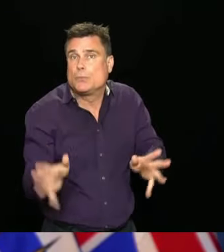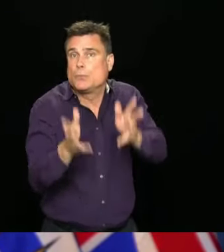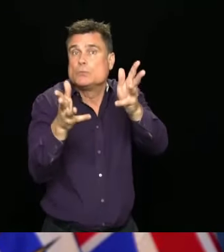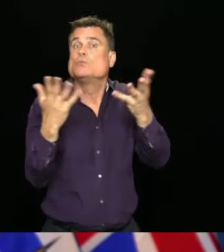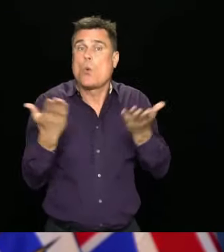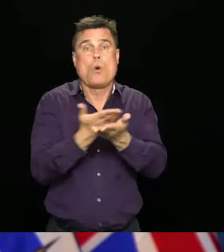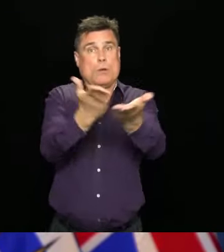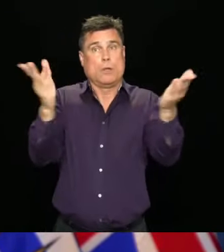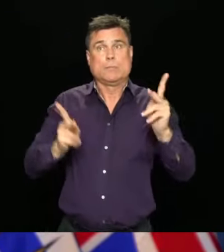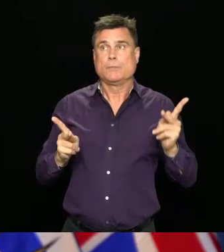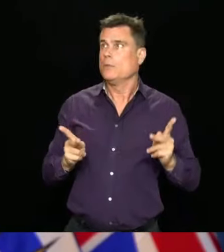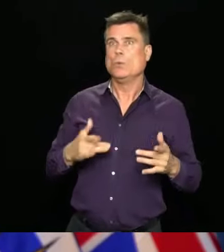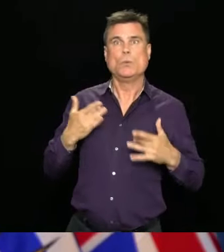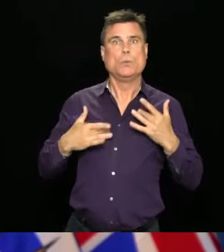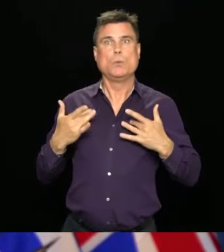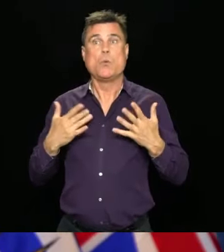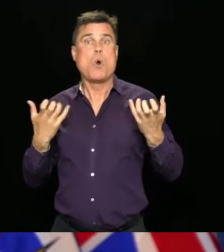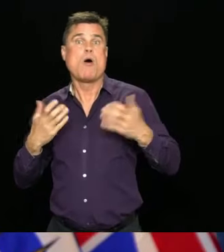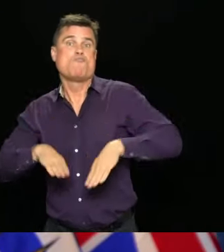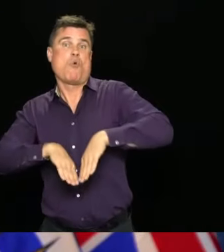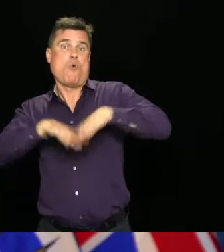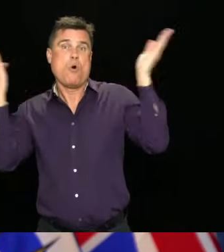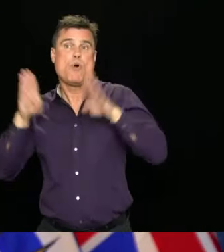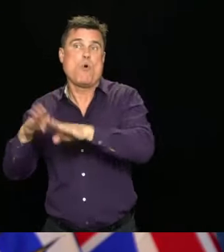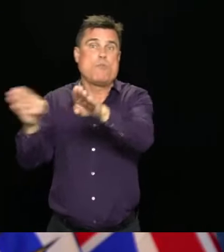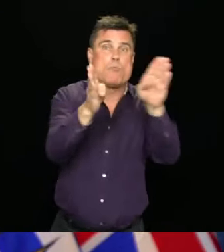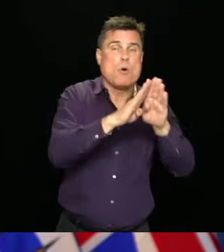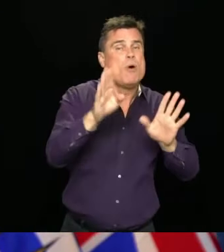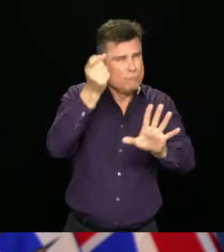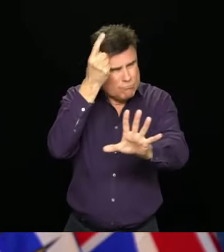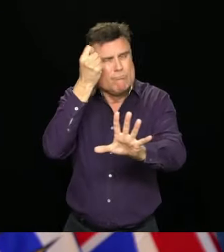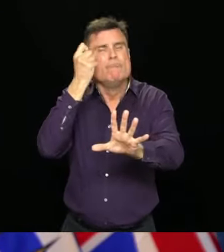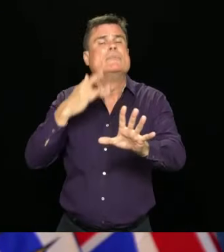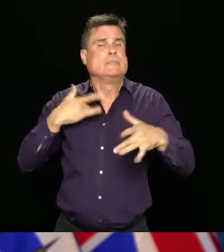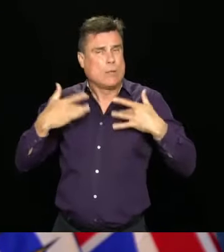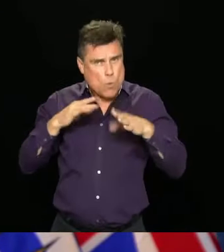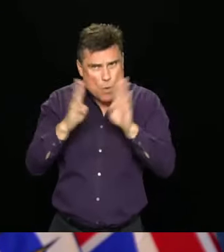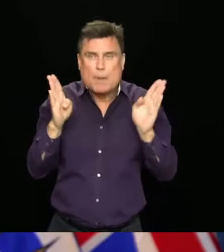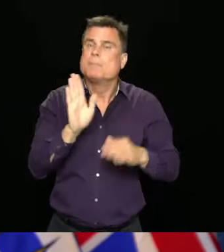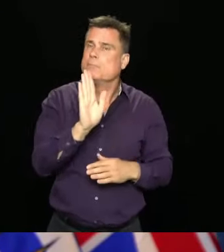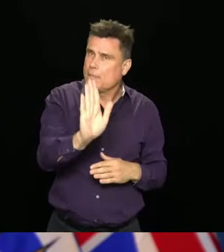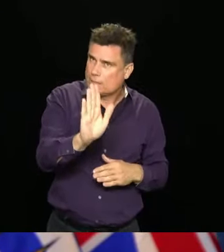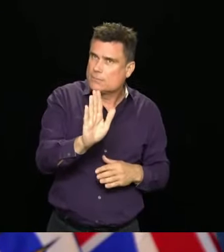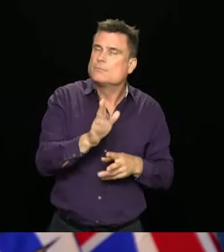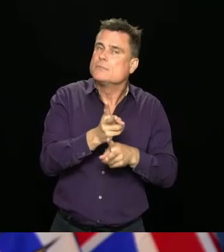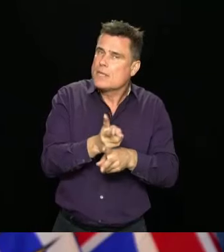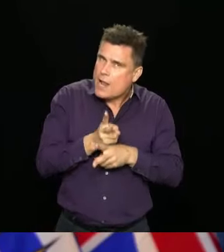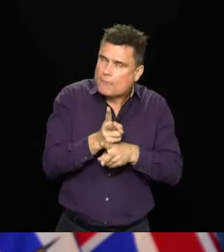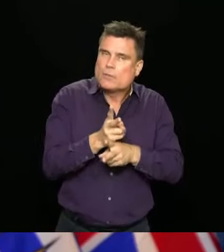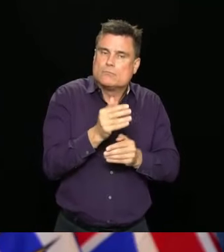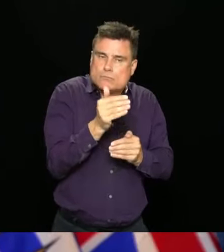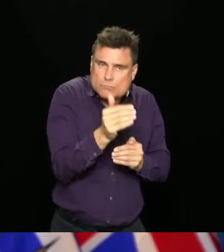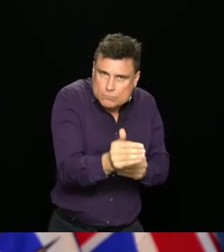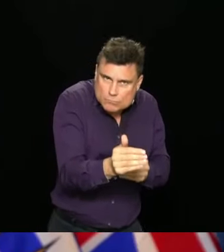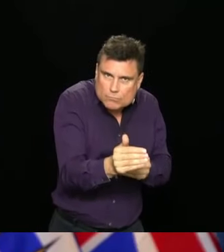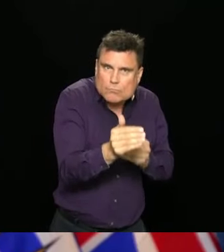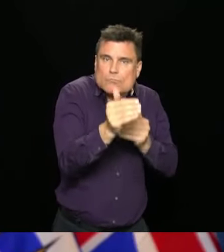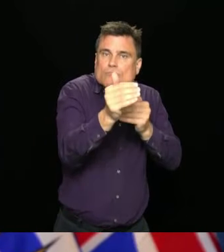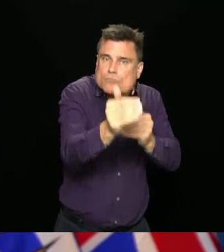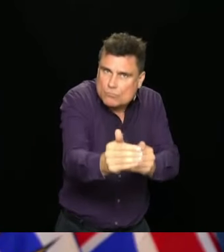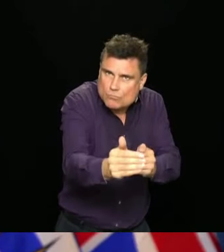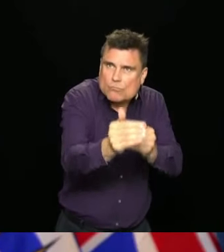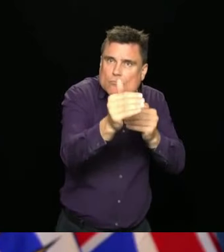again. We're eager to rebuild, and I look forward to working together with the sectors to regrow BC's strong economy